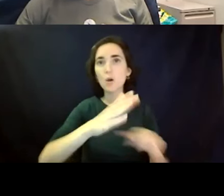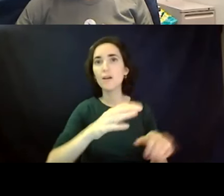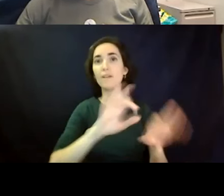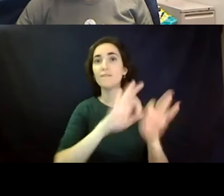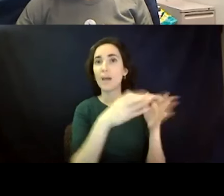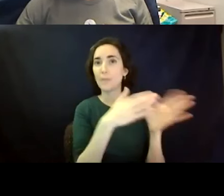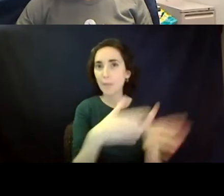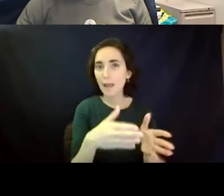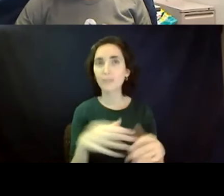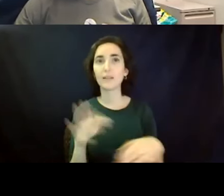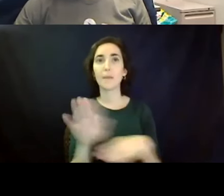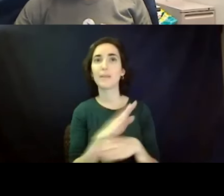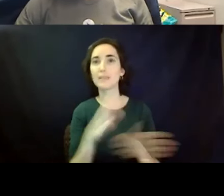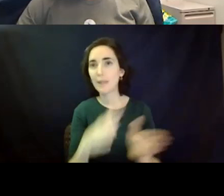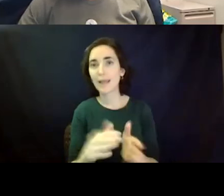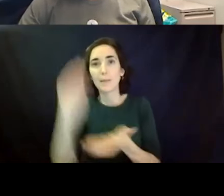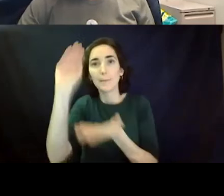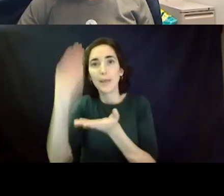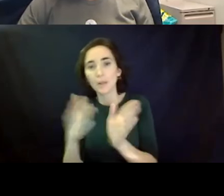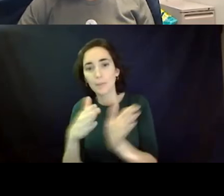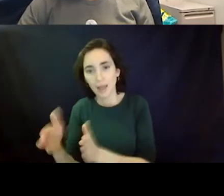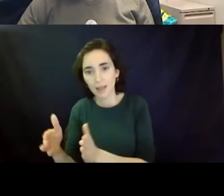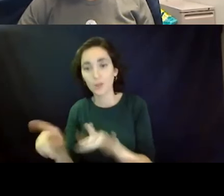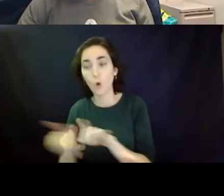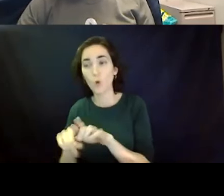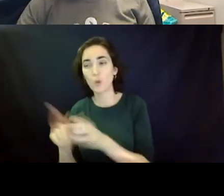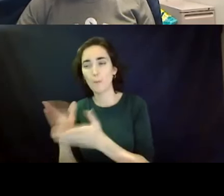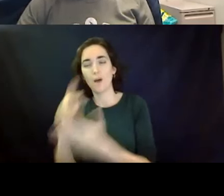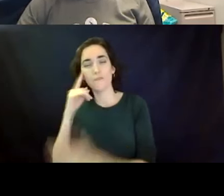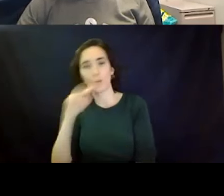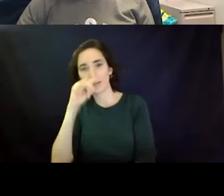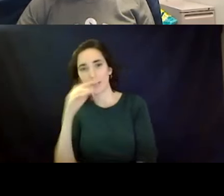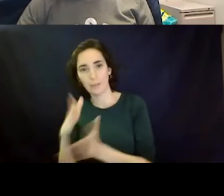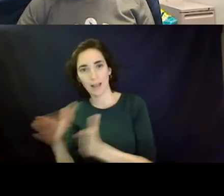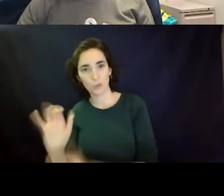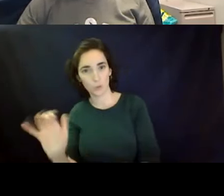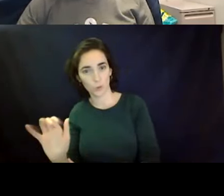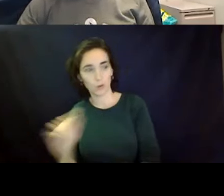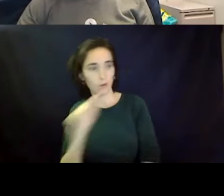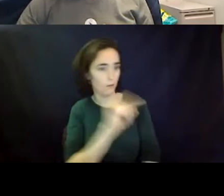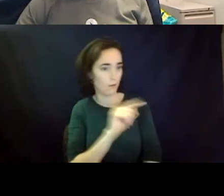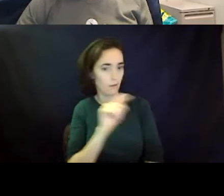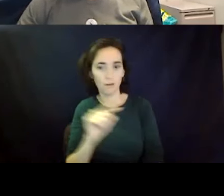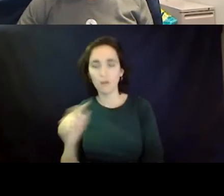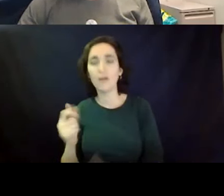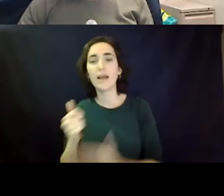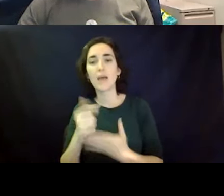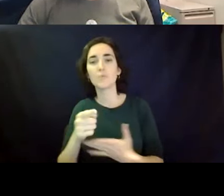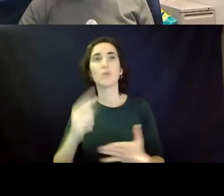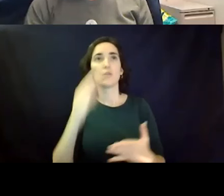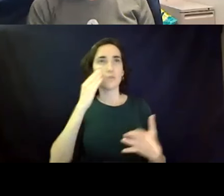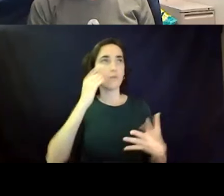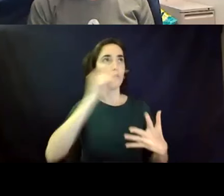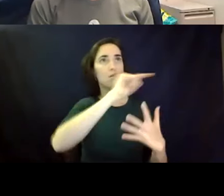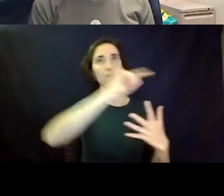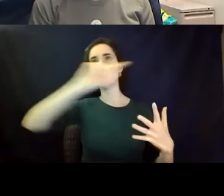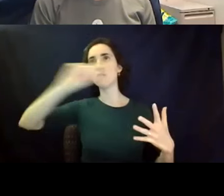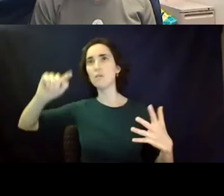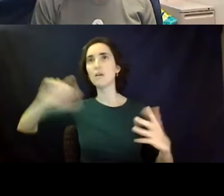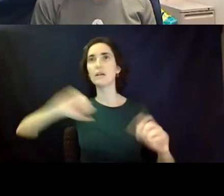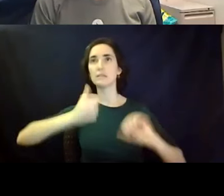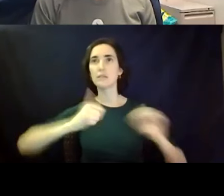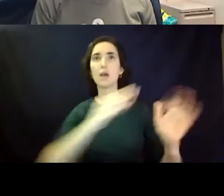a mitigation plan, and there's also a section for kids plans. So to help you give you some context and help you put together those plans and kind of